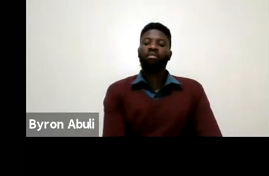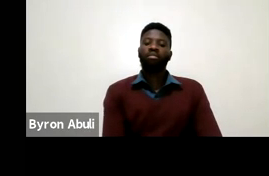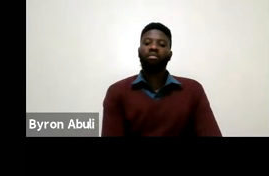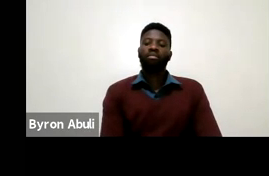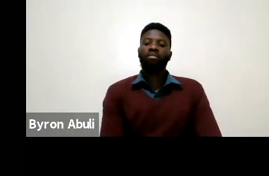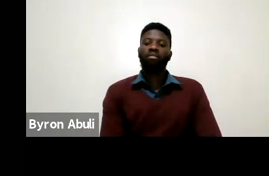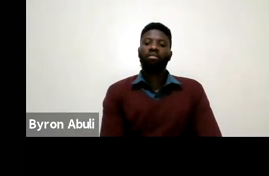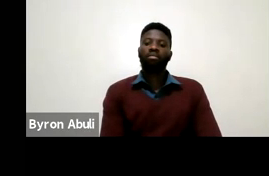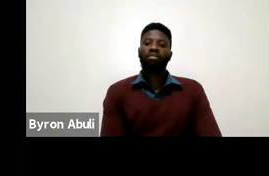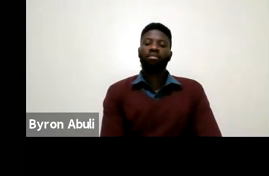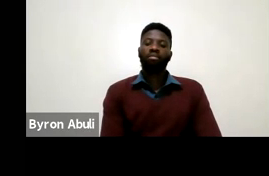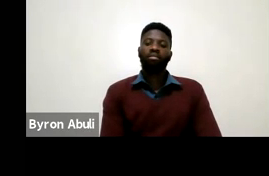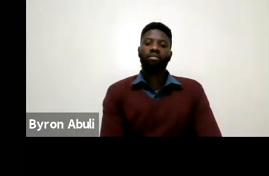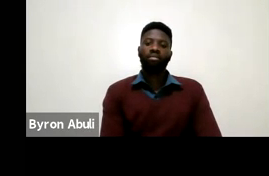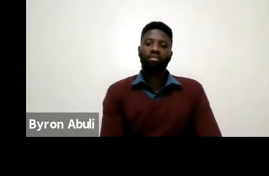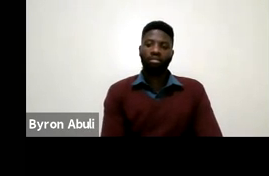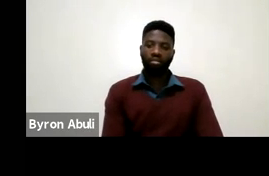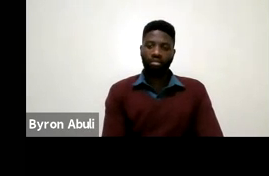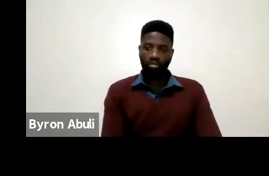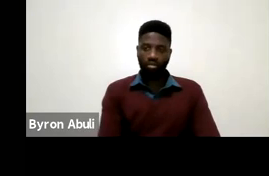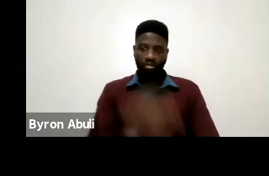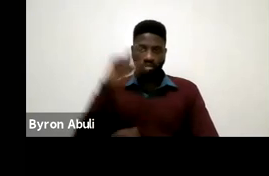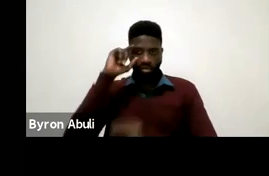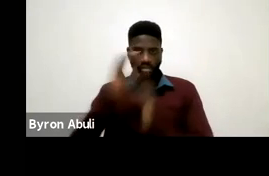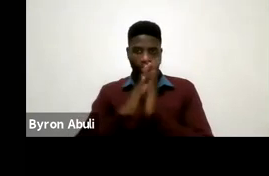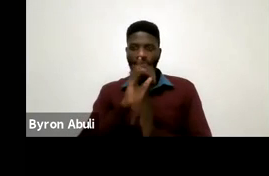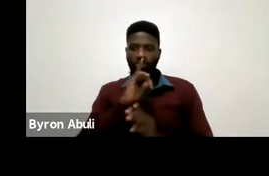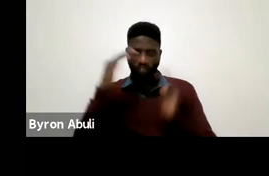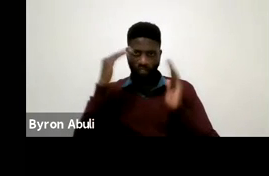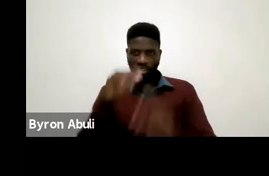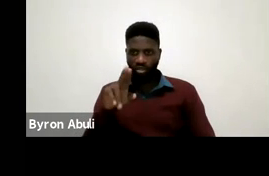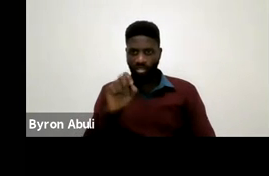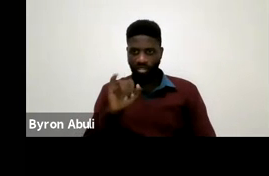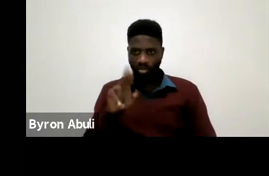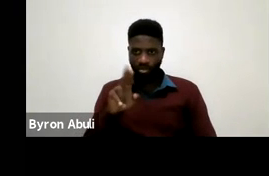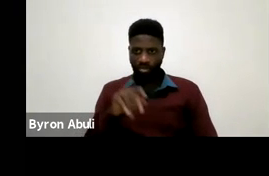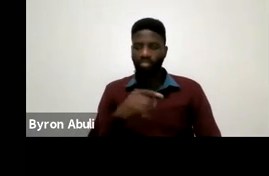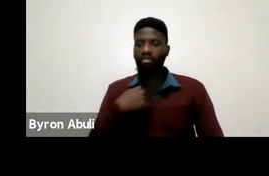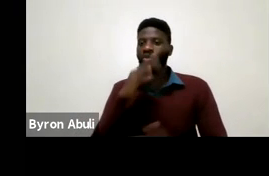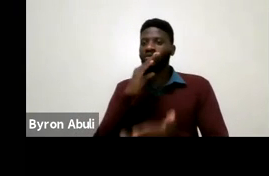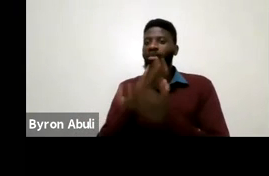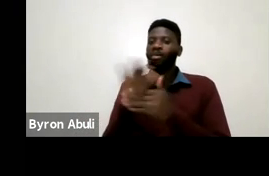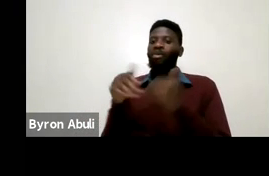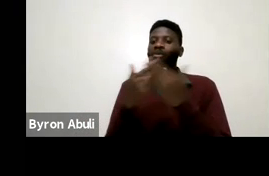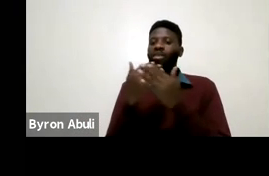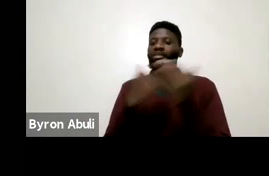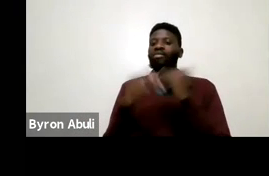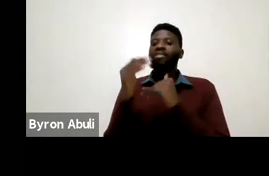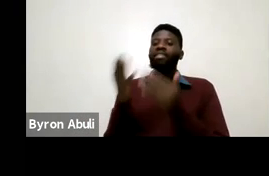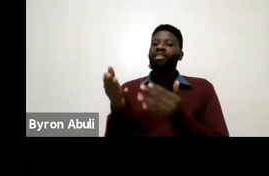There's so much bias for USIU, eh? We just want to confirm that all of us are in the house.